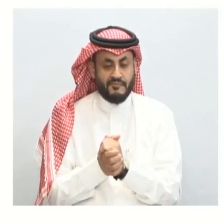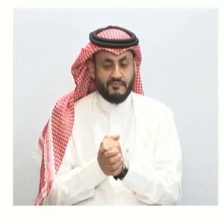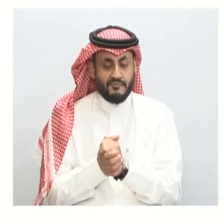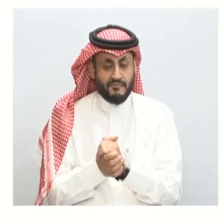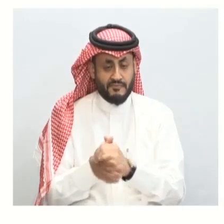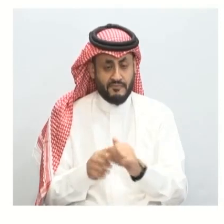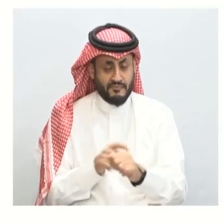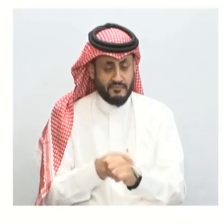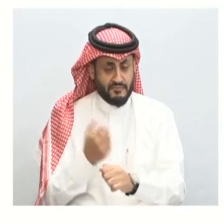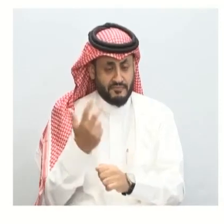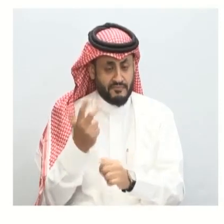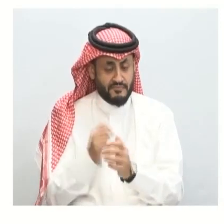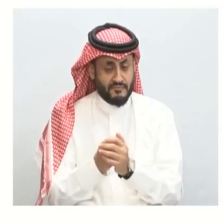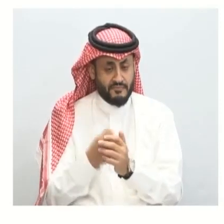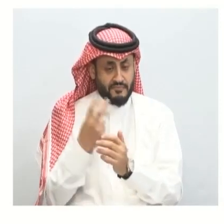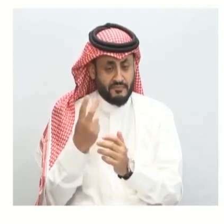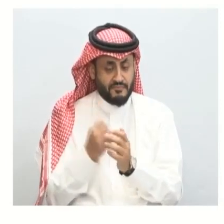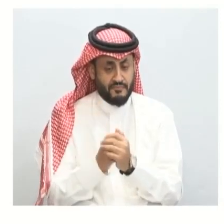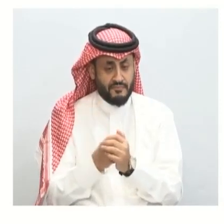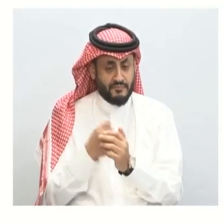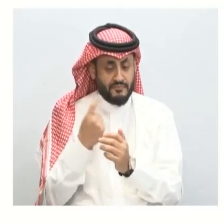Okay, we have here